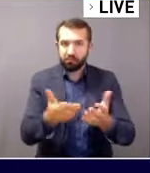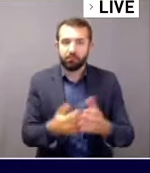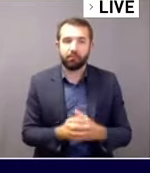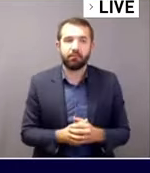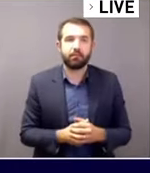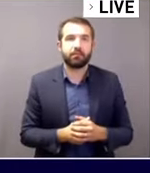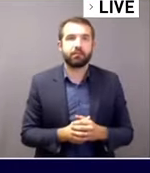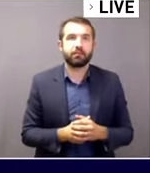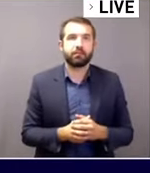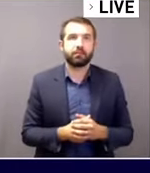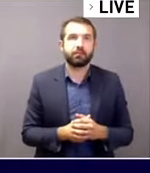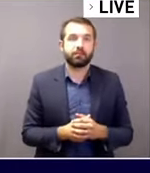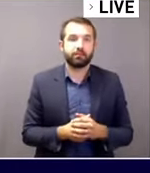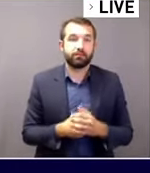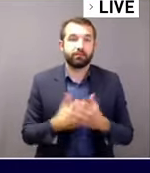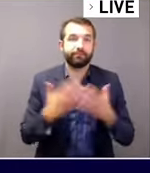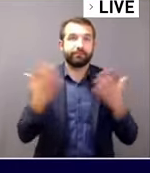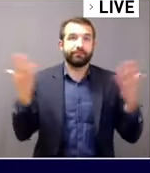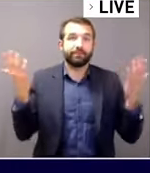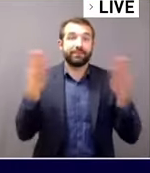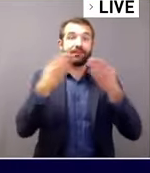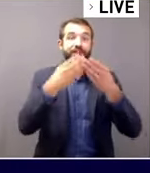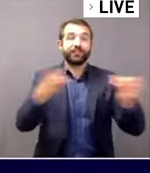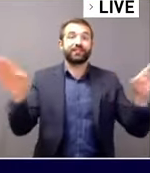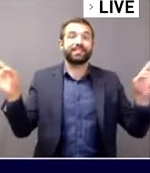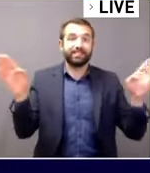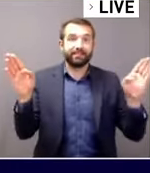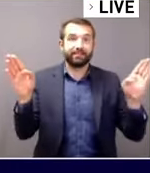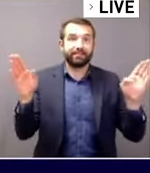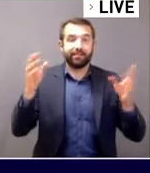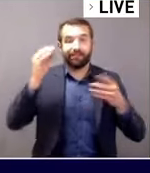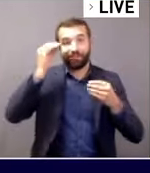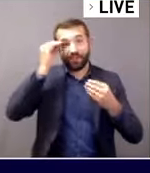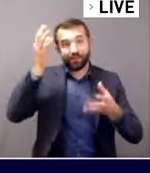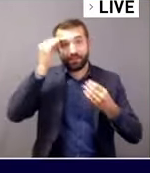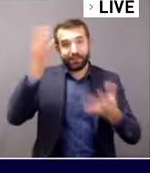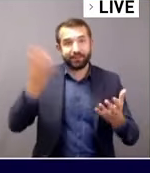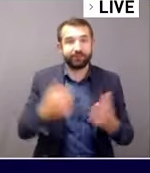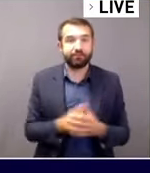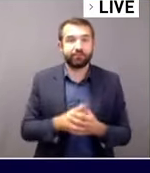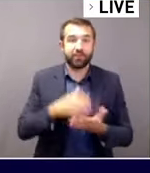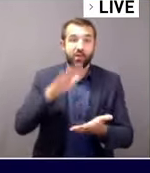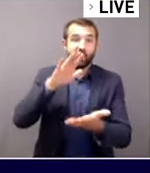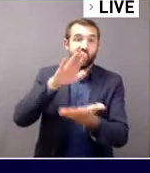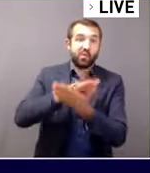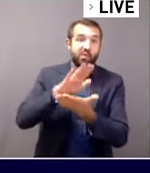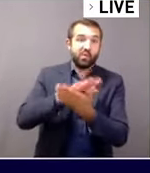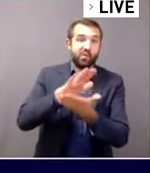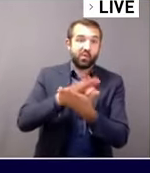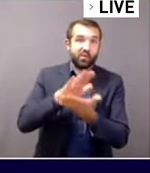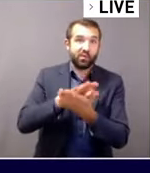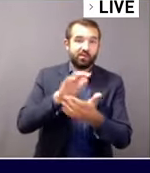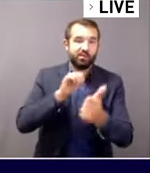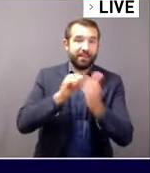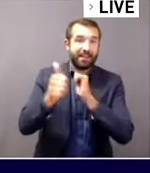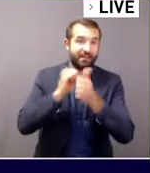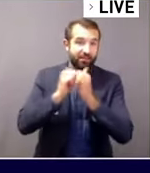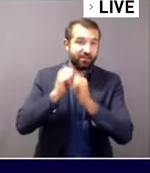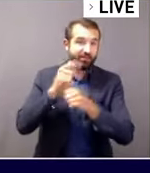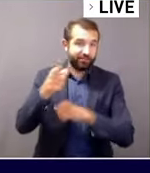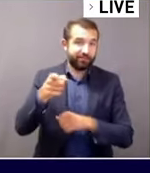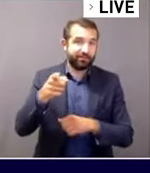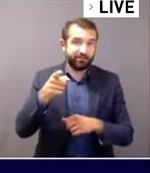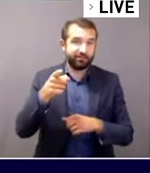the approach right now is, as we think about school sports, I think the thinking is, let's make sure we get the